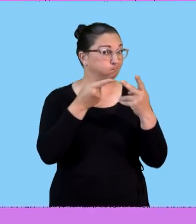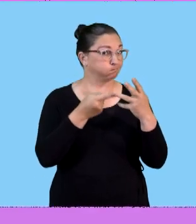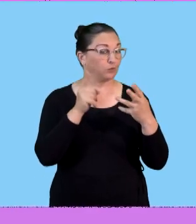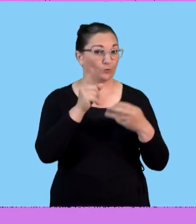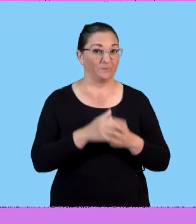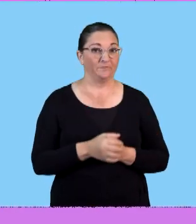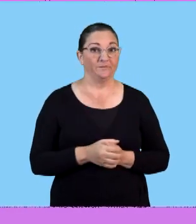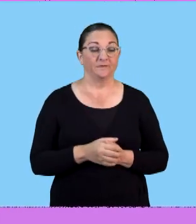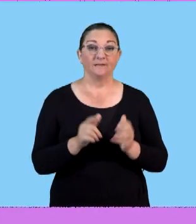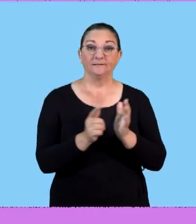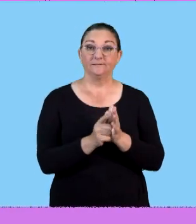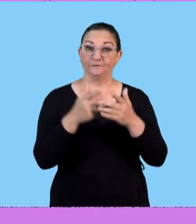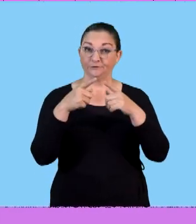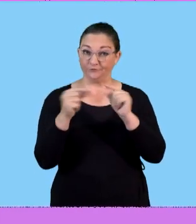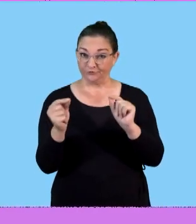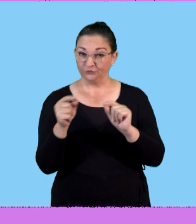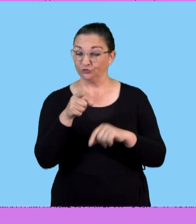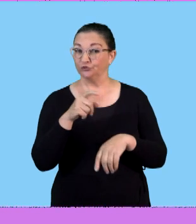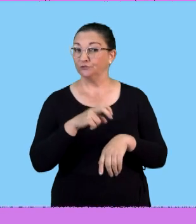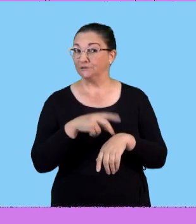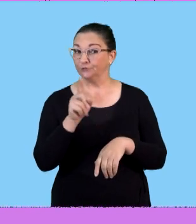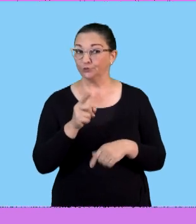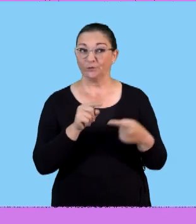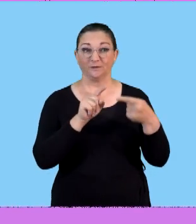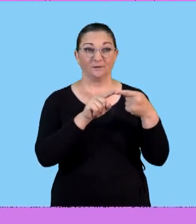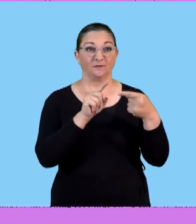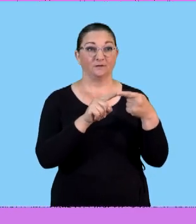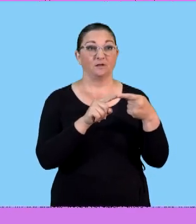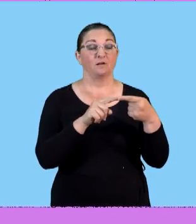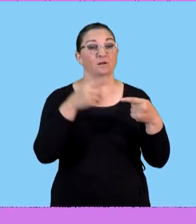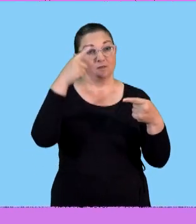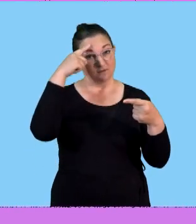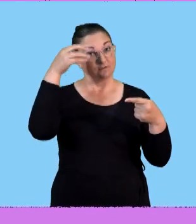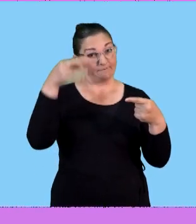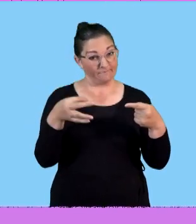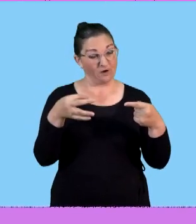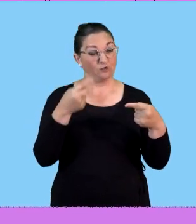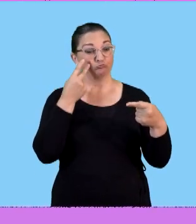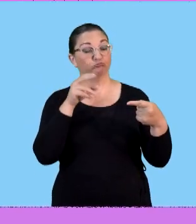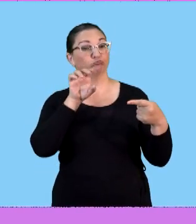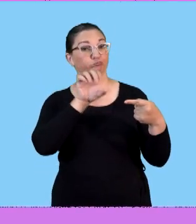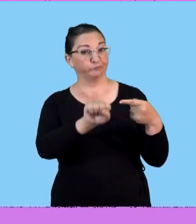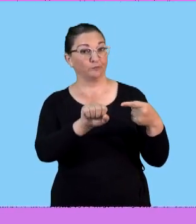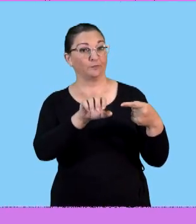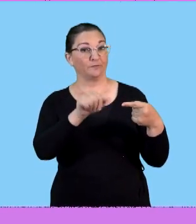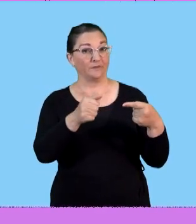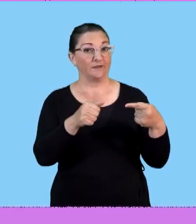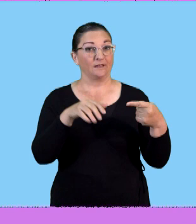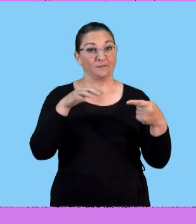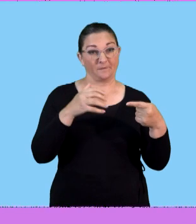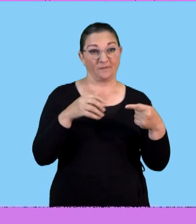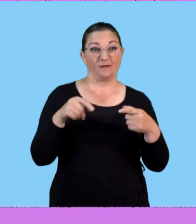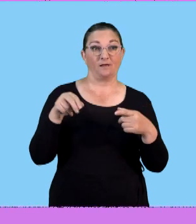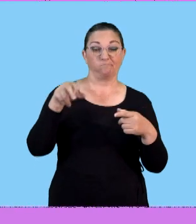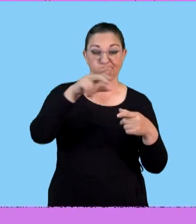by the end of this lesson, you should be able to define, distinguish, and to calculate perimeter or